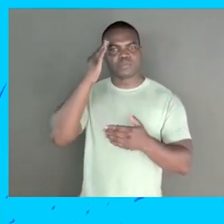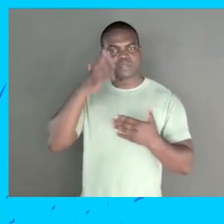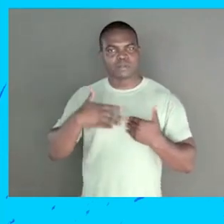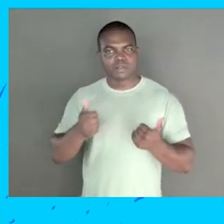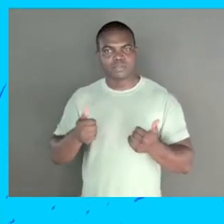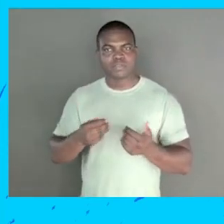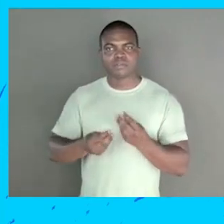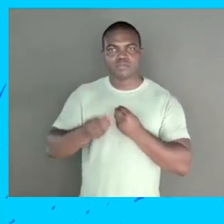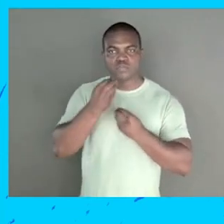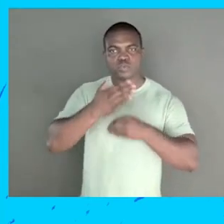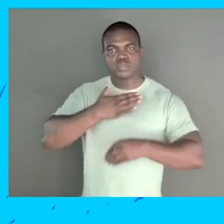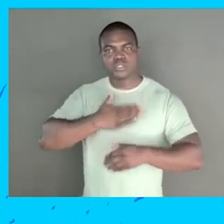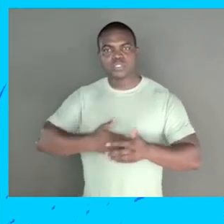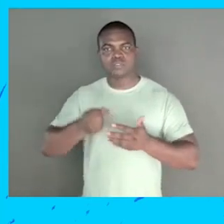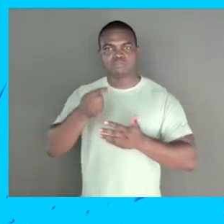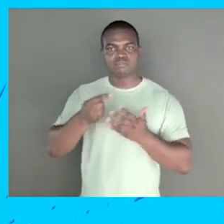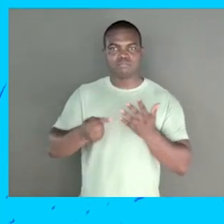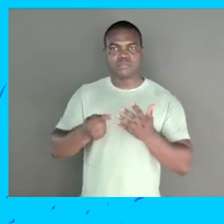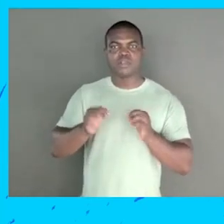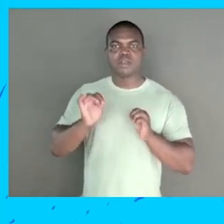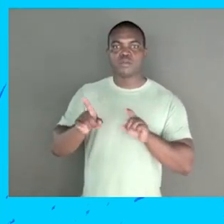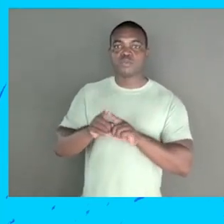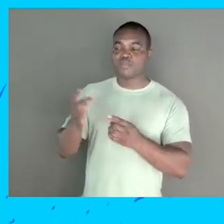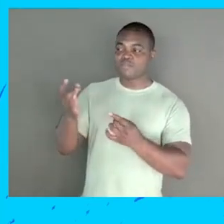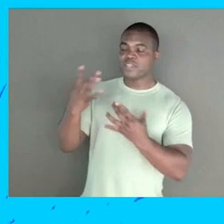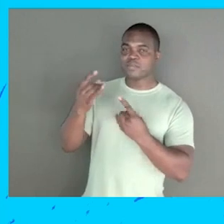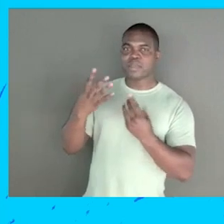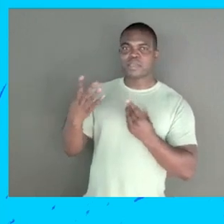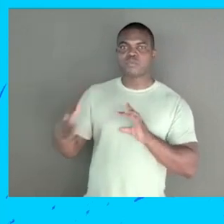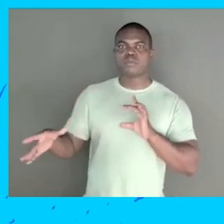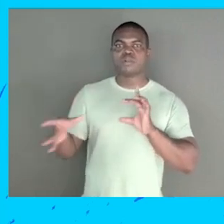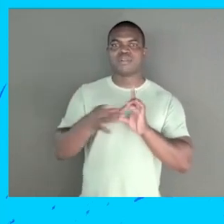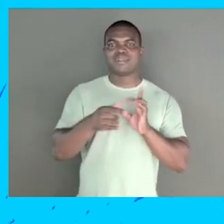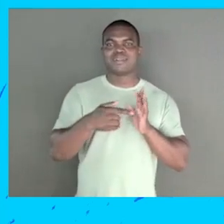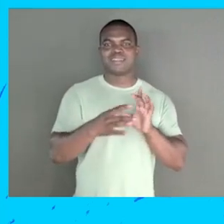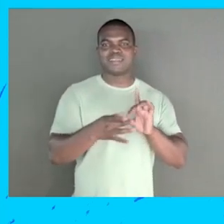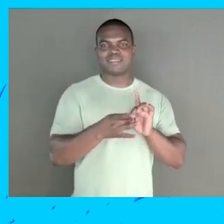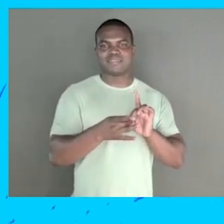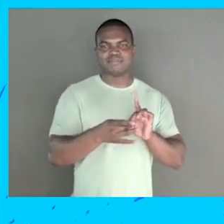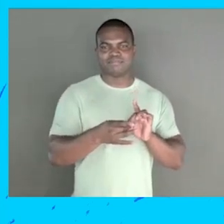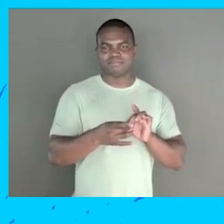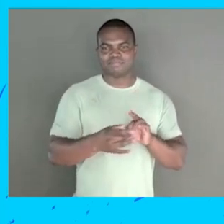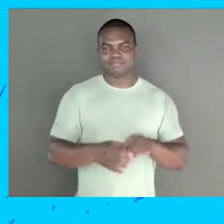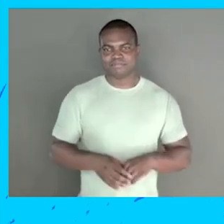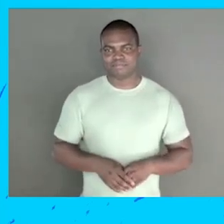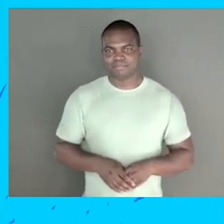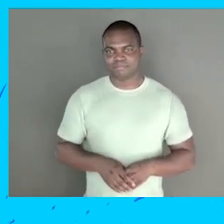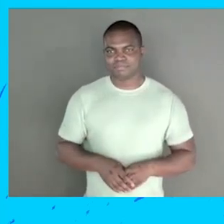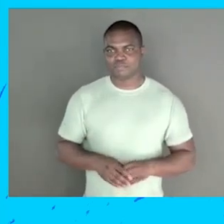Rise! Rise! Lead! Lead! Young people, this is our time.